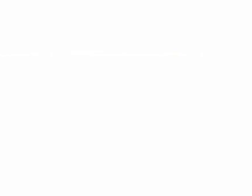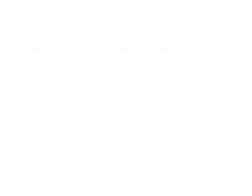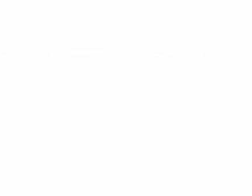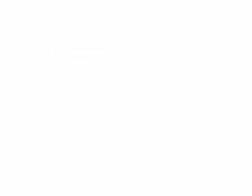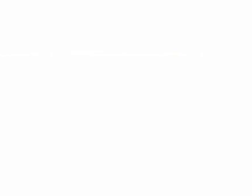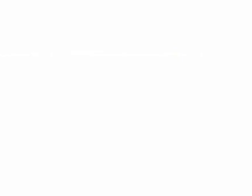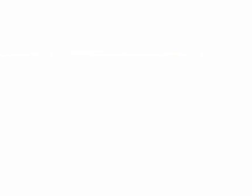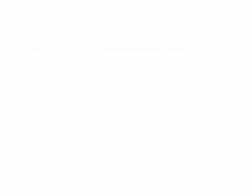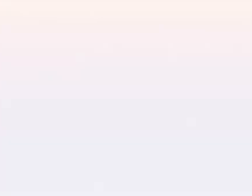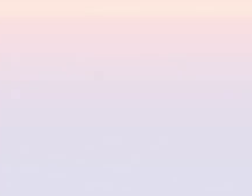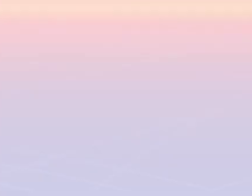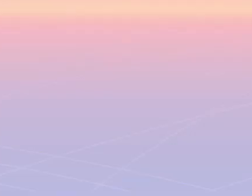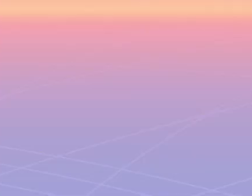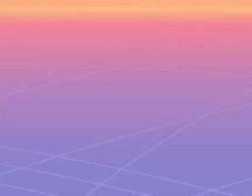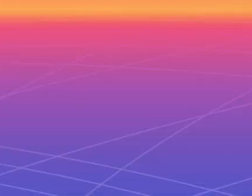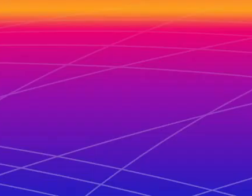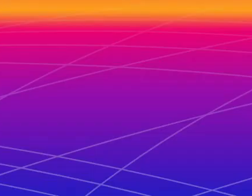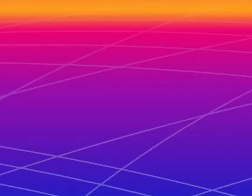much for watching.